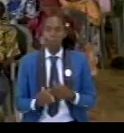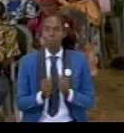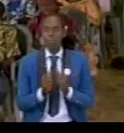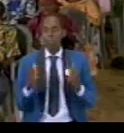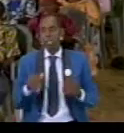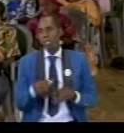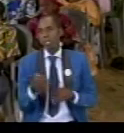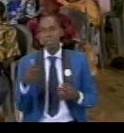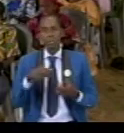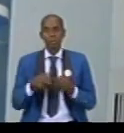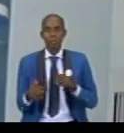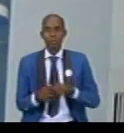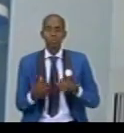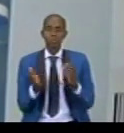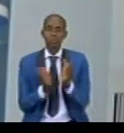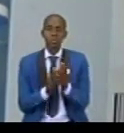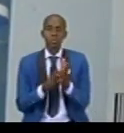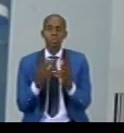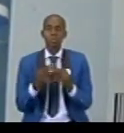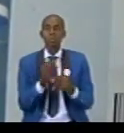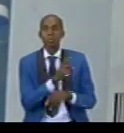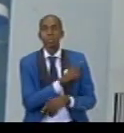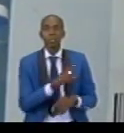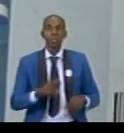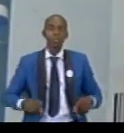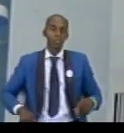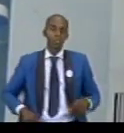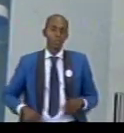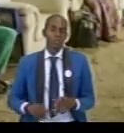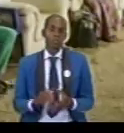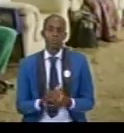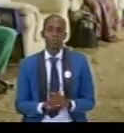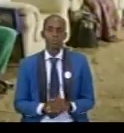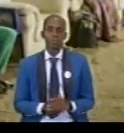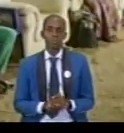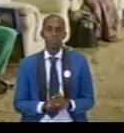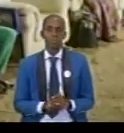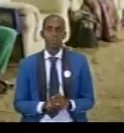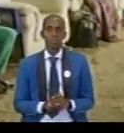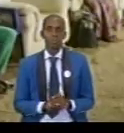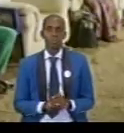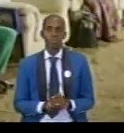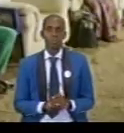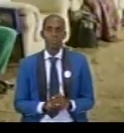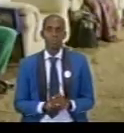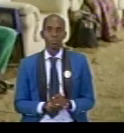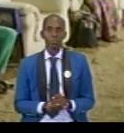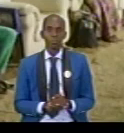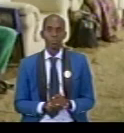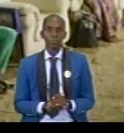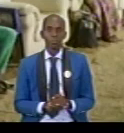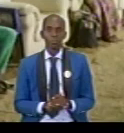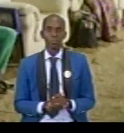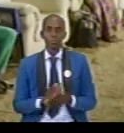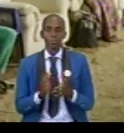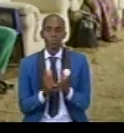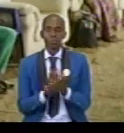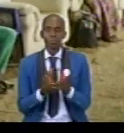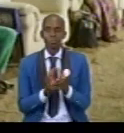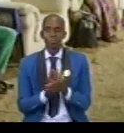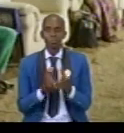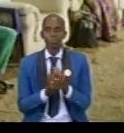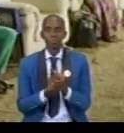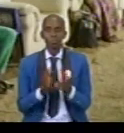Lord. Put your hand together for Jesus Christ. The next testifier. You clap your hand very